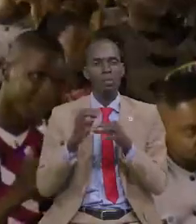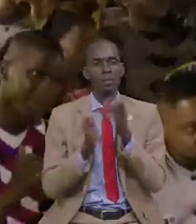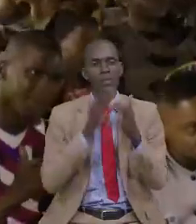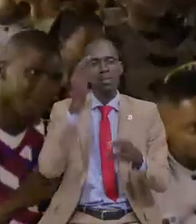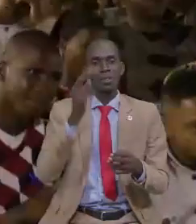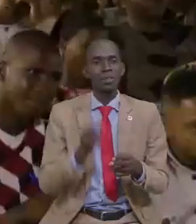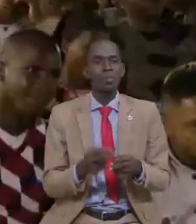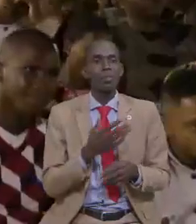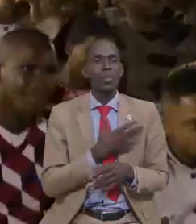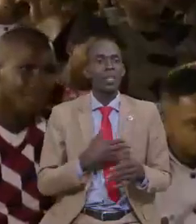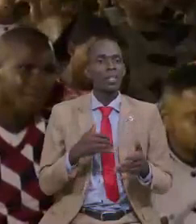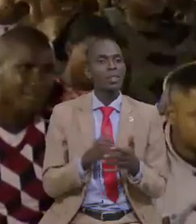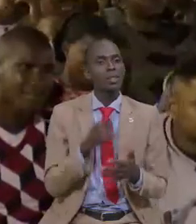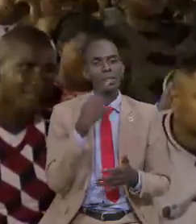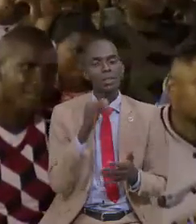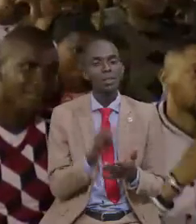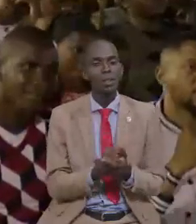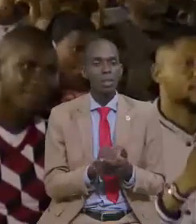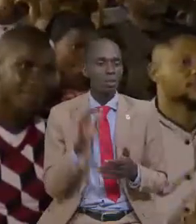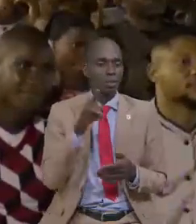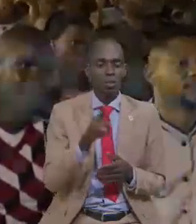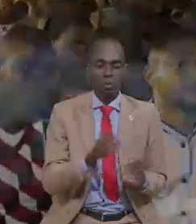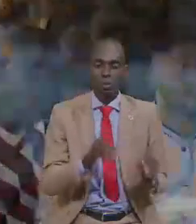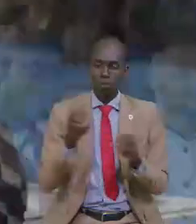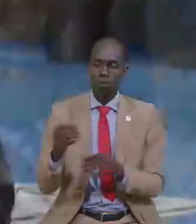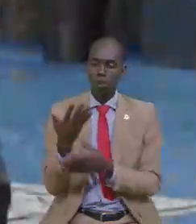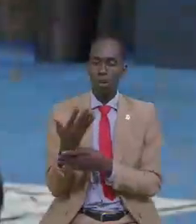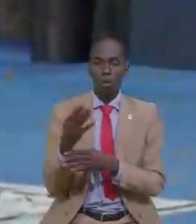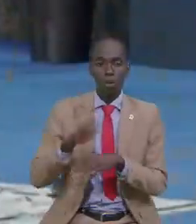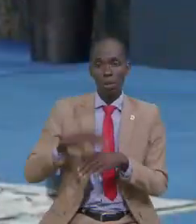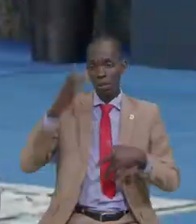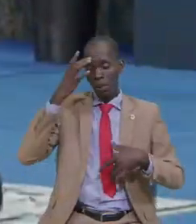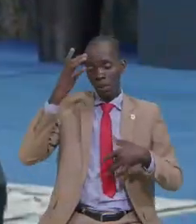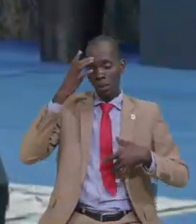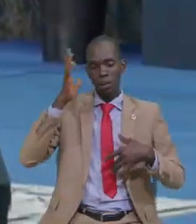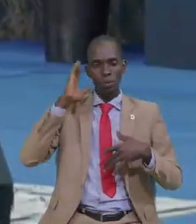it says, you lay hands on the sick, and they will recover.